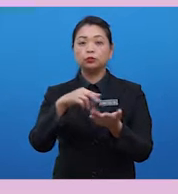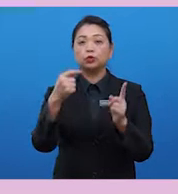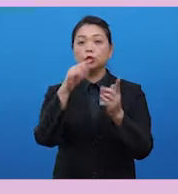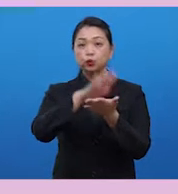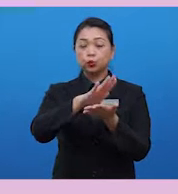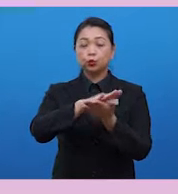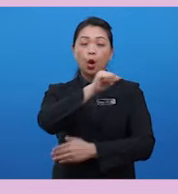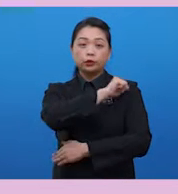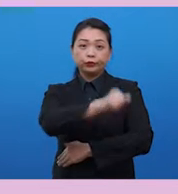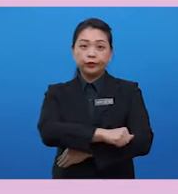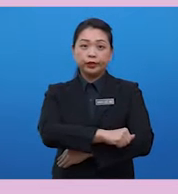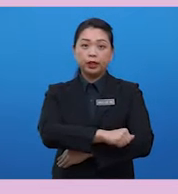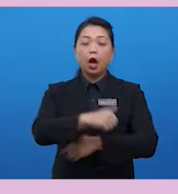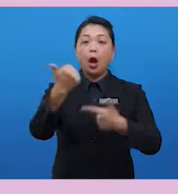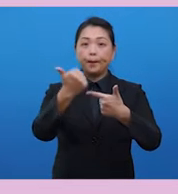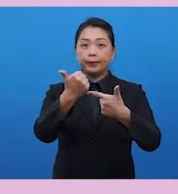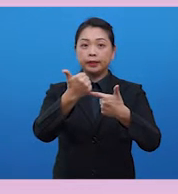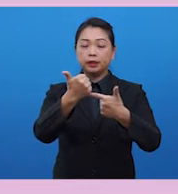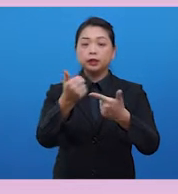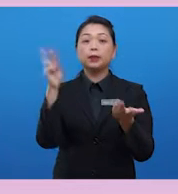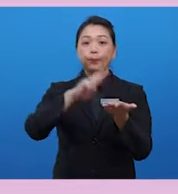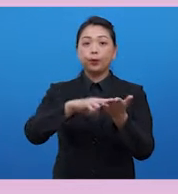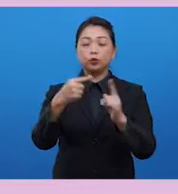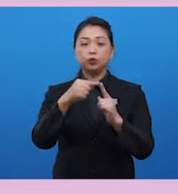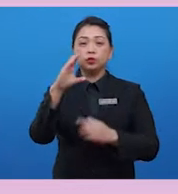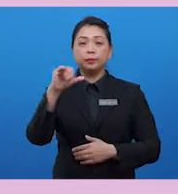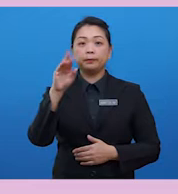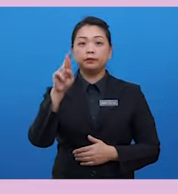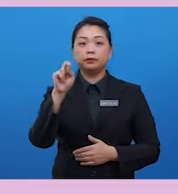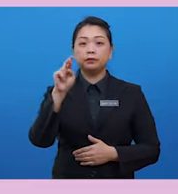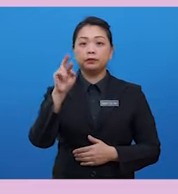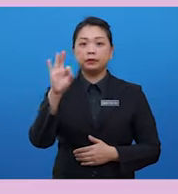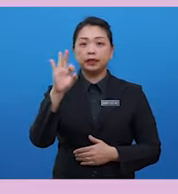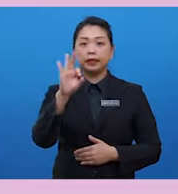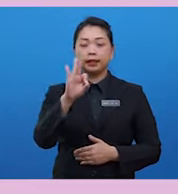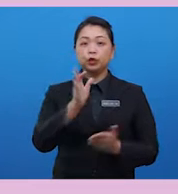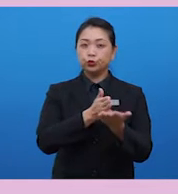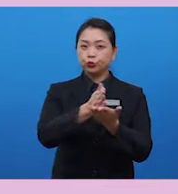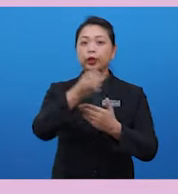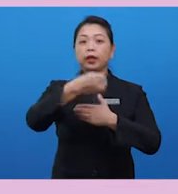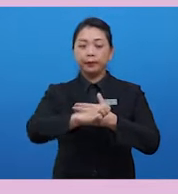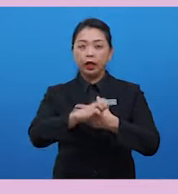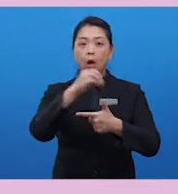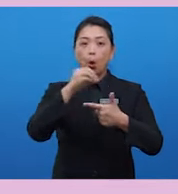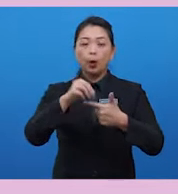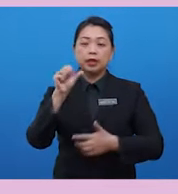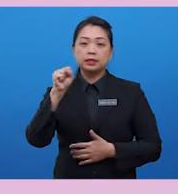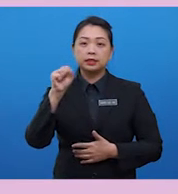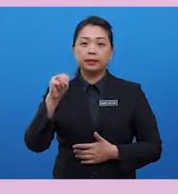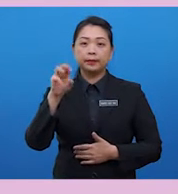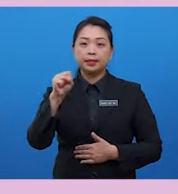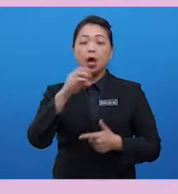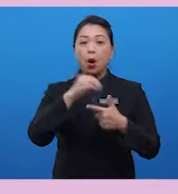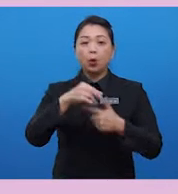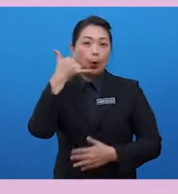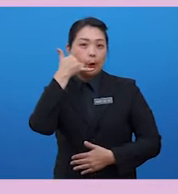authorities? Or B, report to Cyber 999 through email or SMS or call their